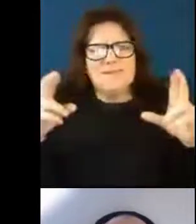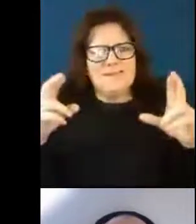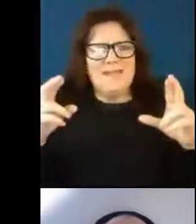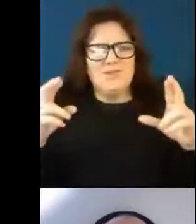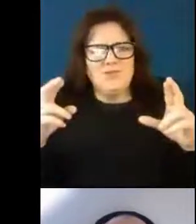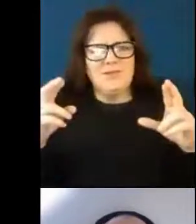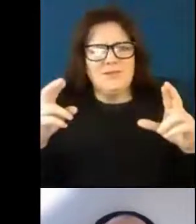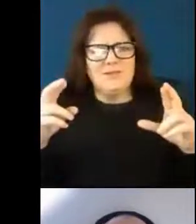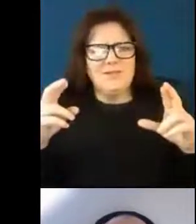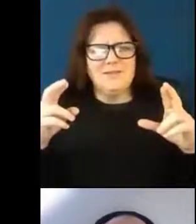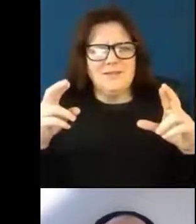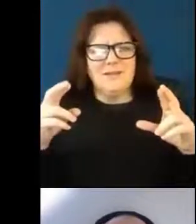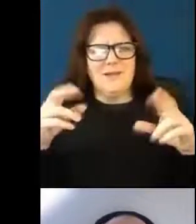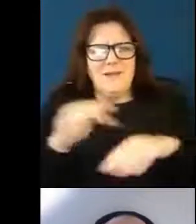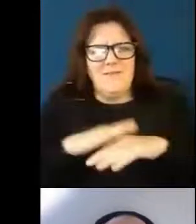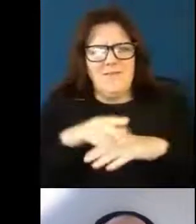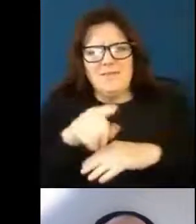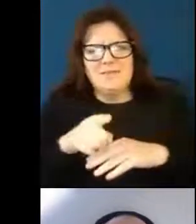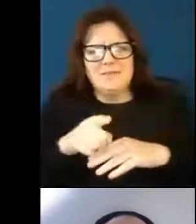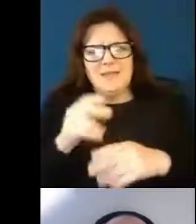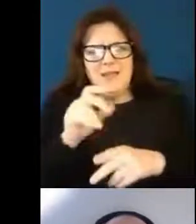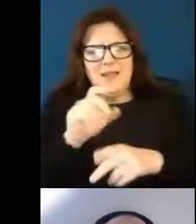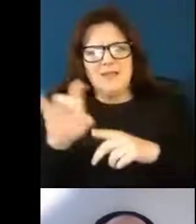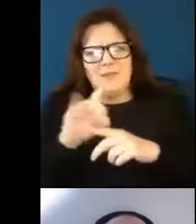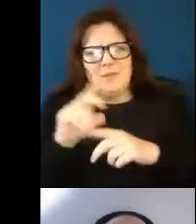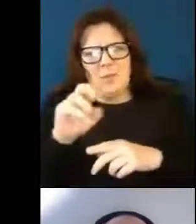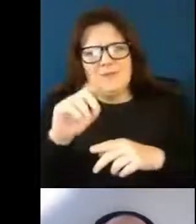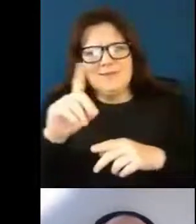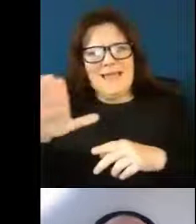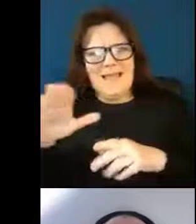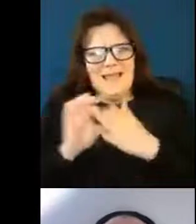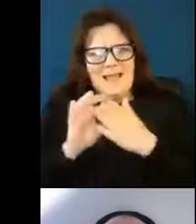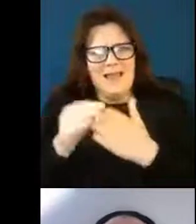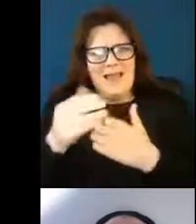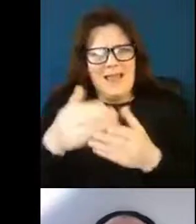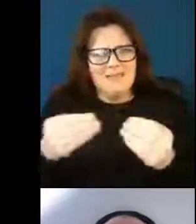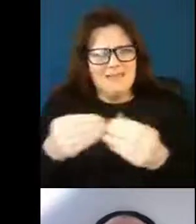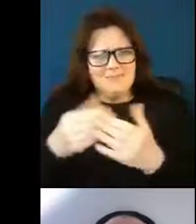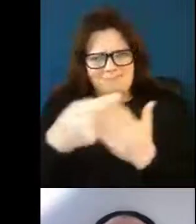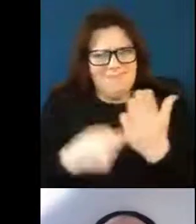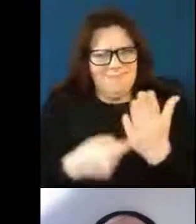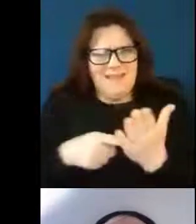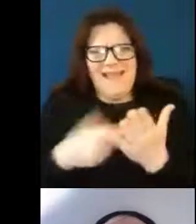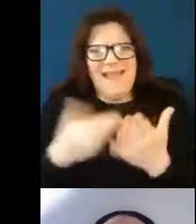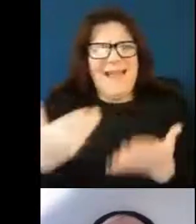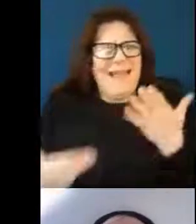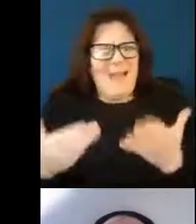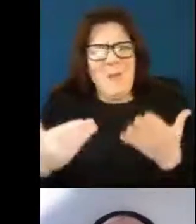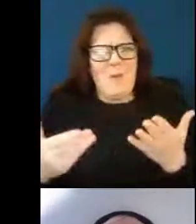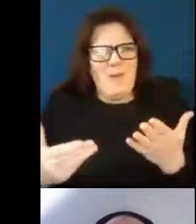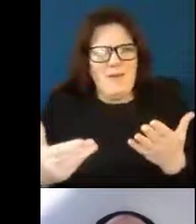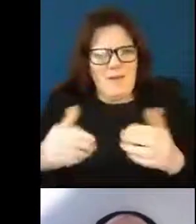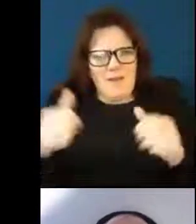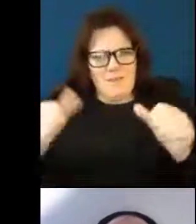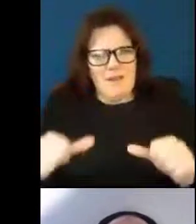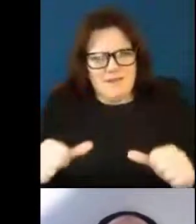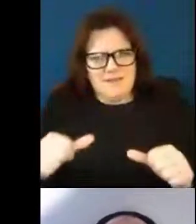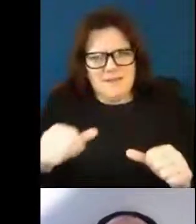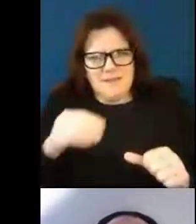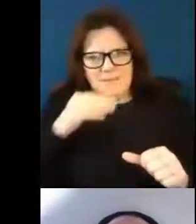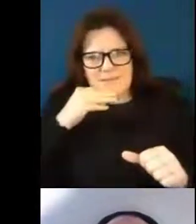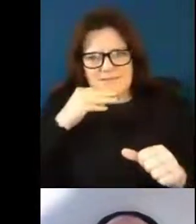representation of the UDL guidelines, to how this can actually be applied at a meta